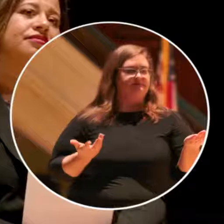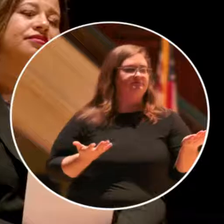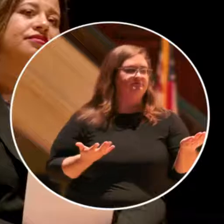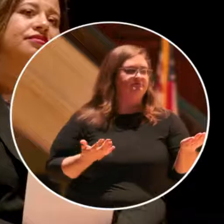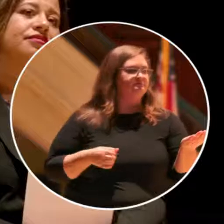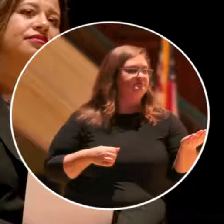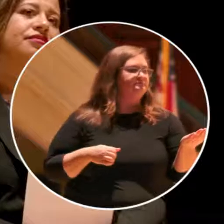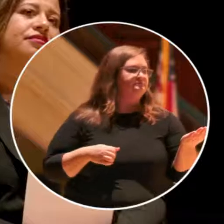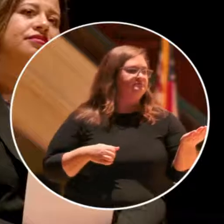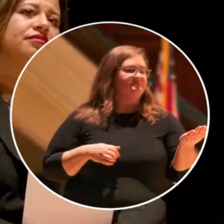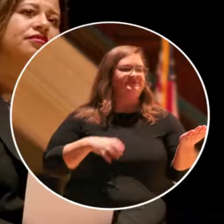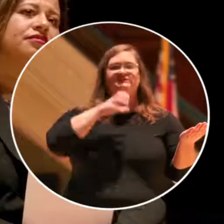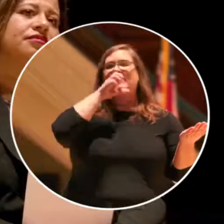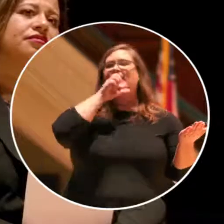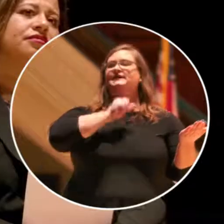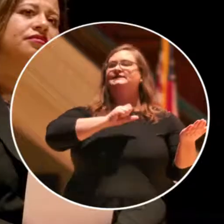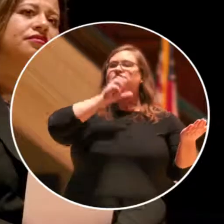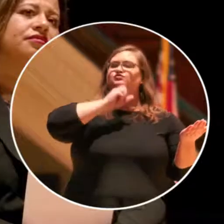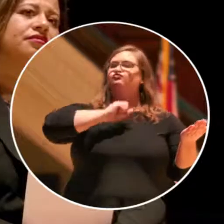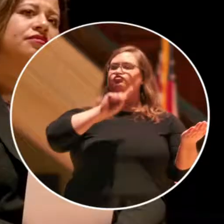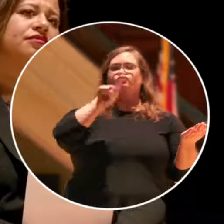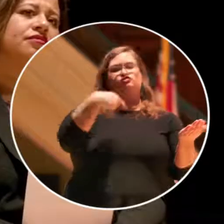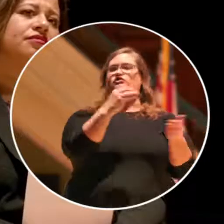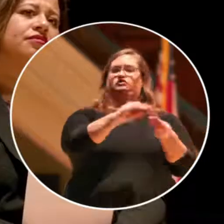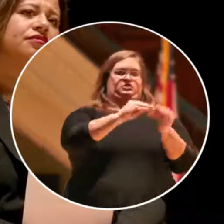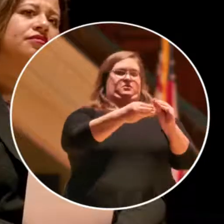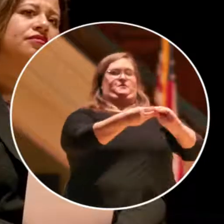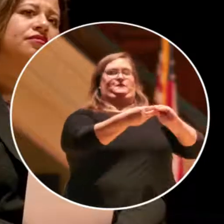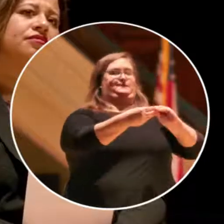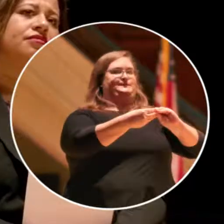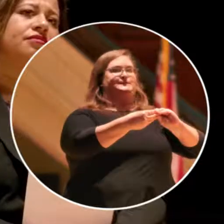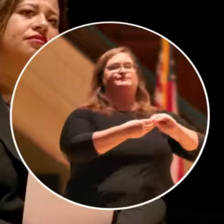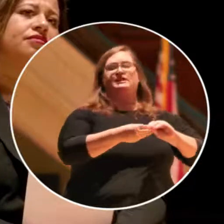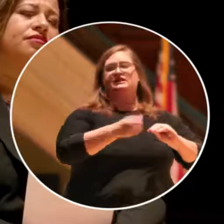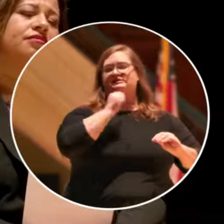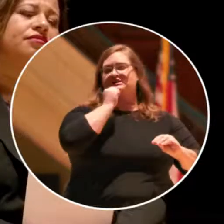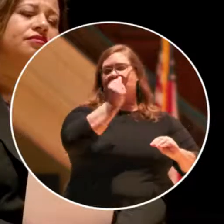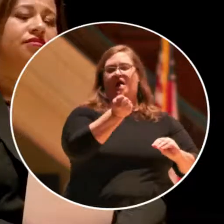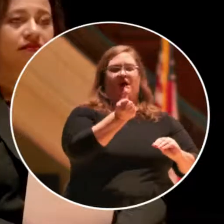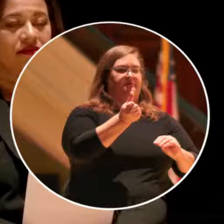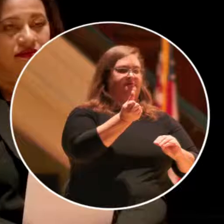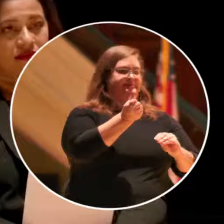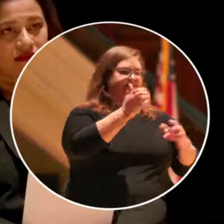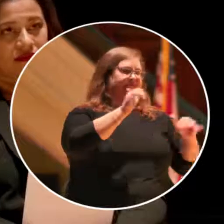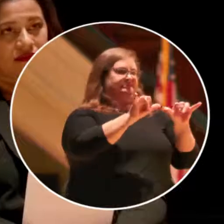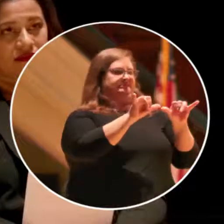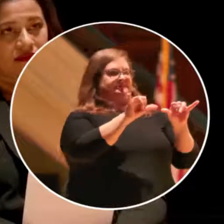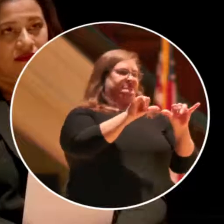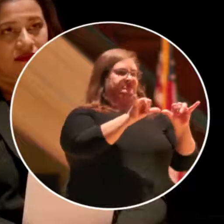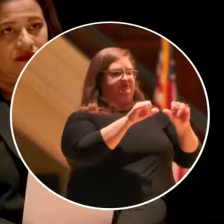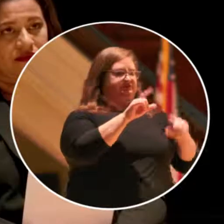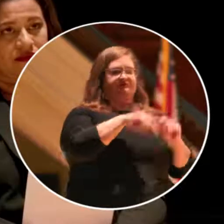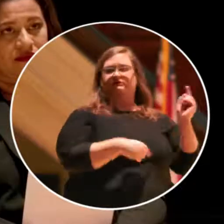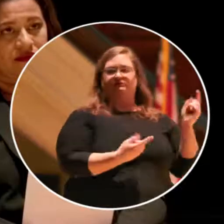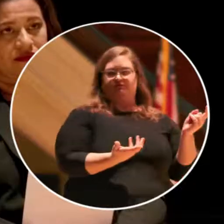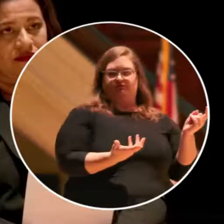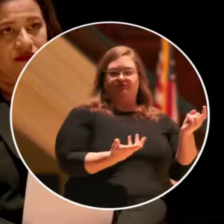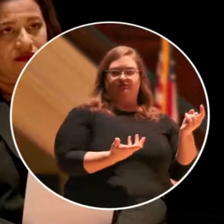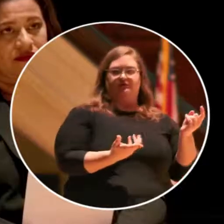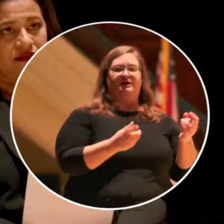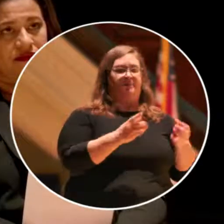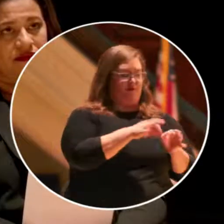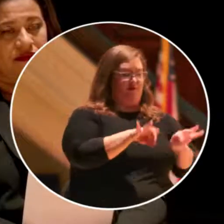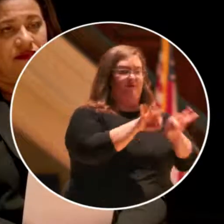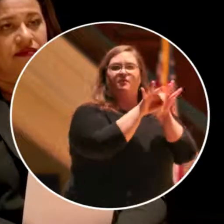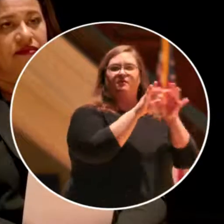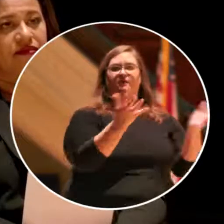That age is just a number and can't be measured by an exact number. What is important is how you live